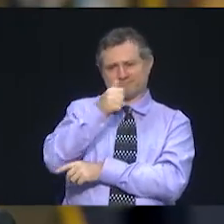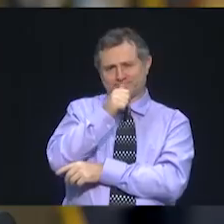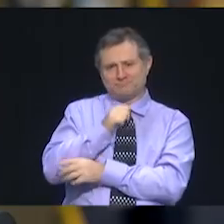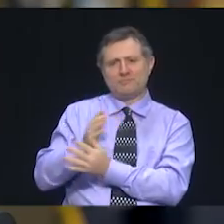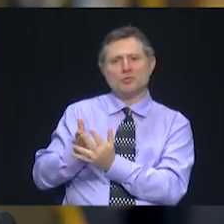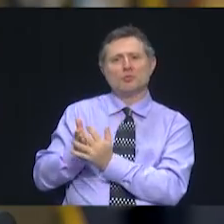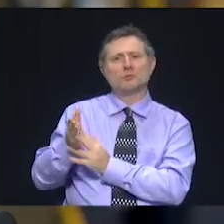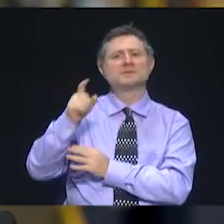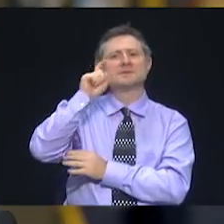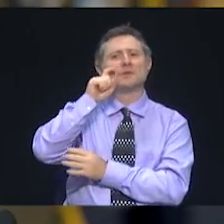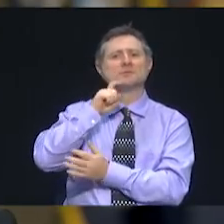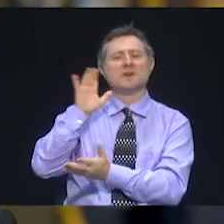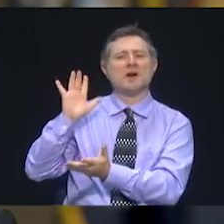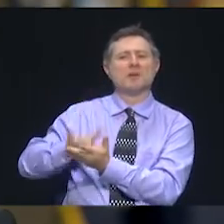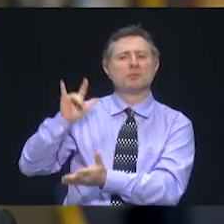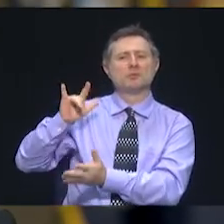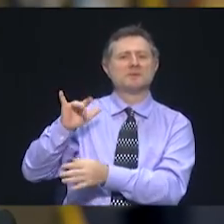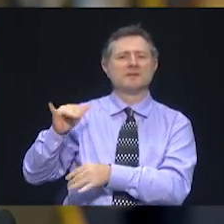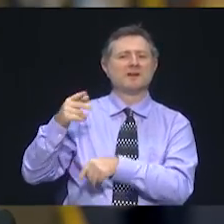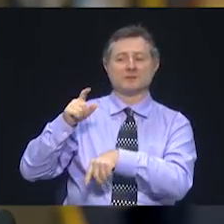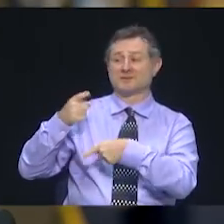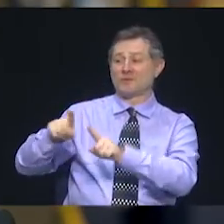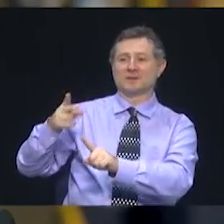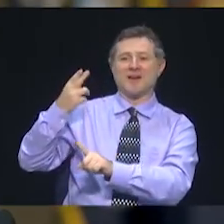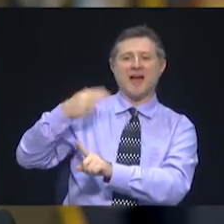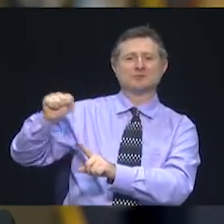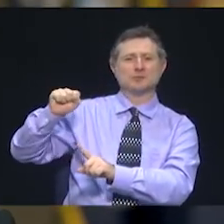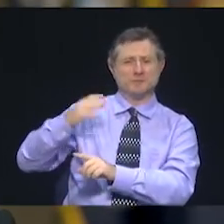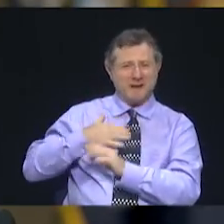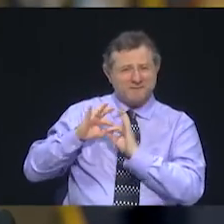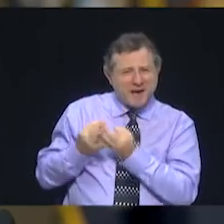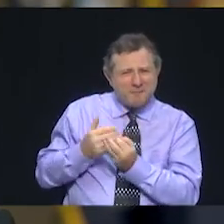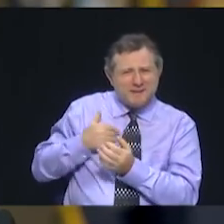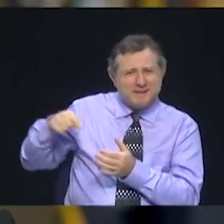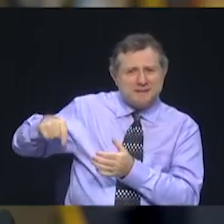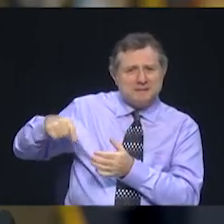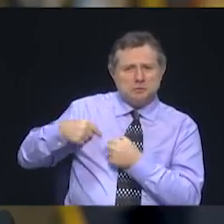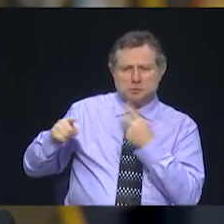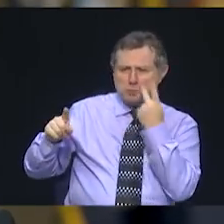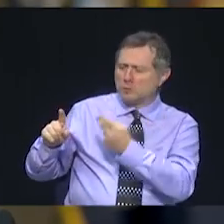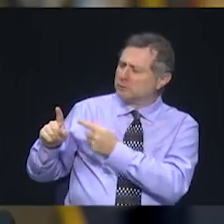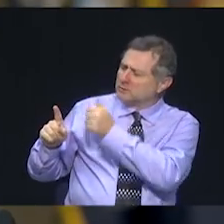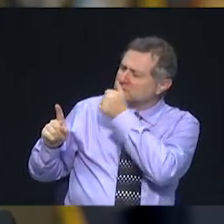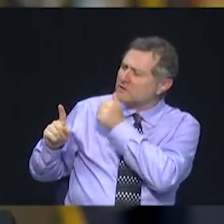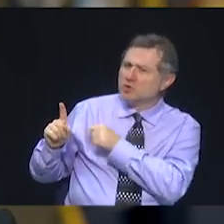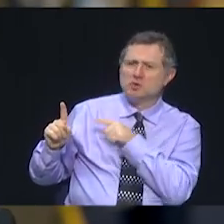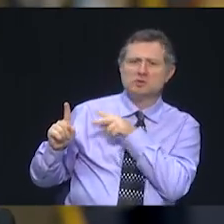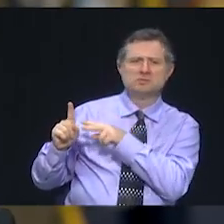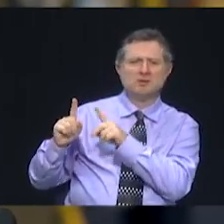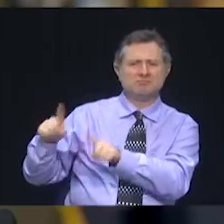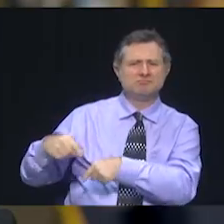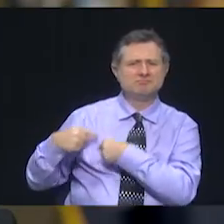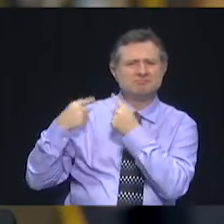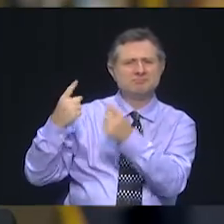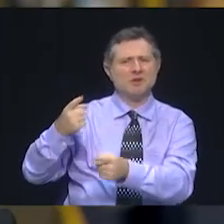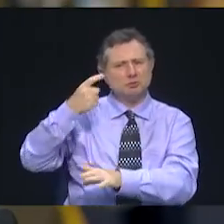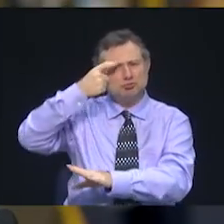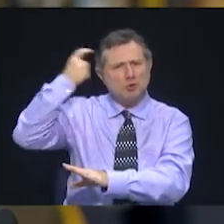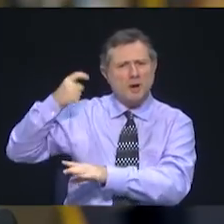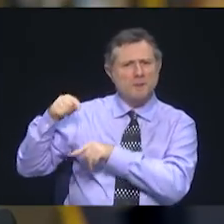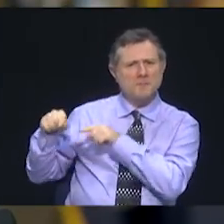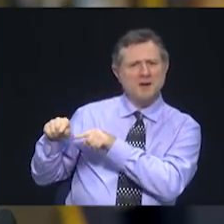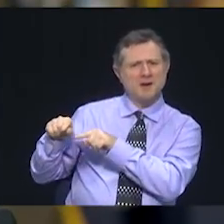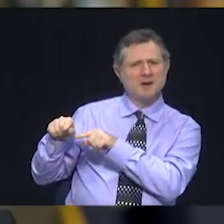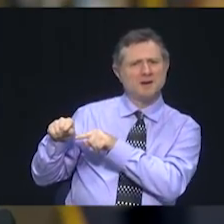school. I have watched her live and suffer with the trauma. I would do